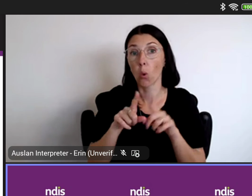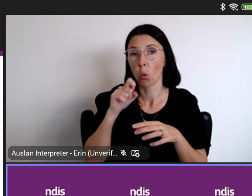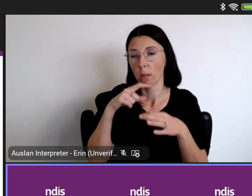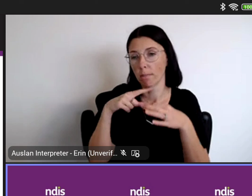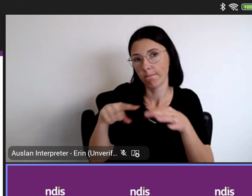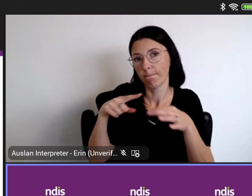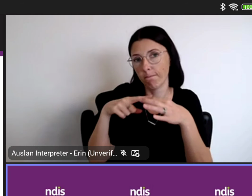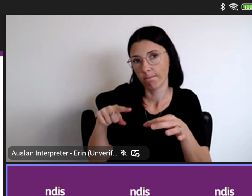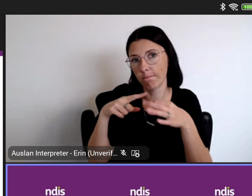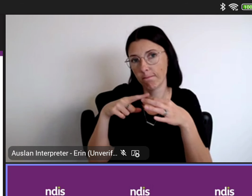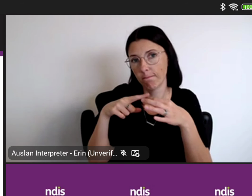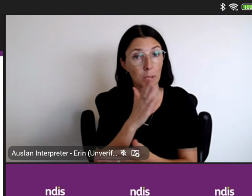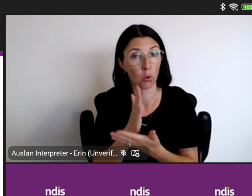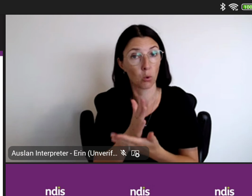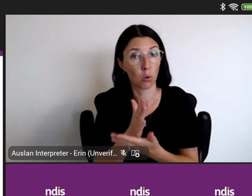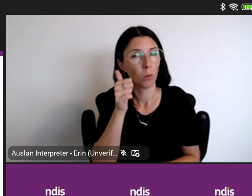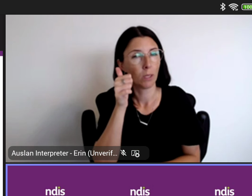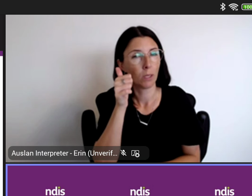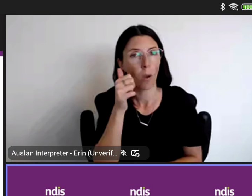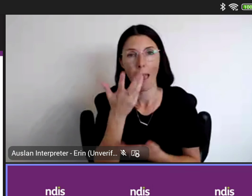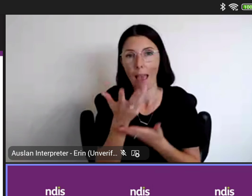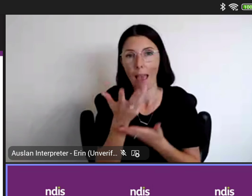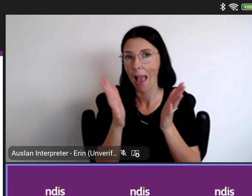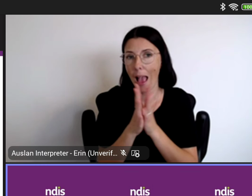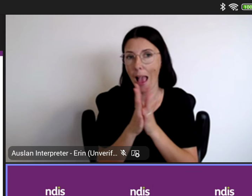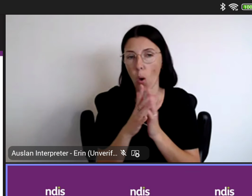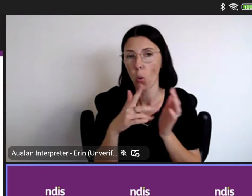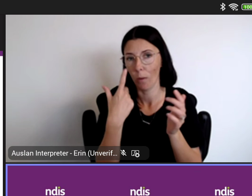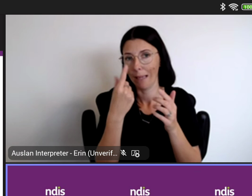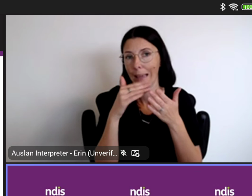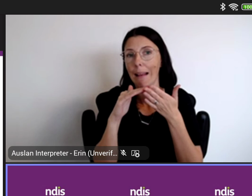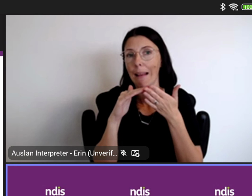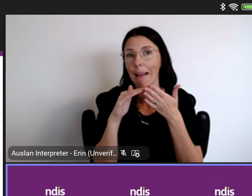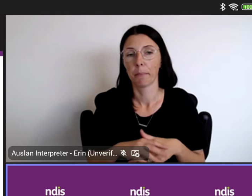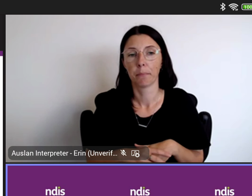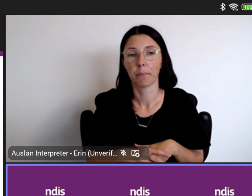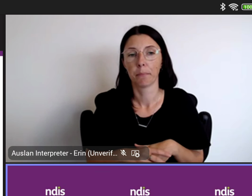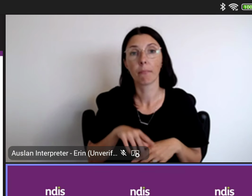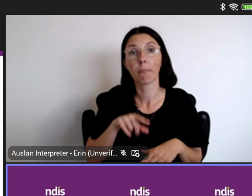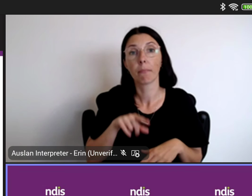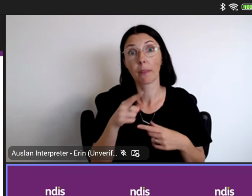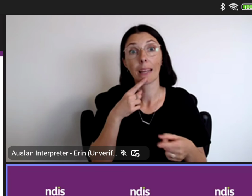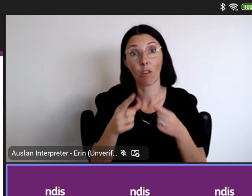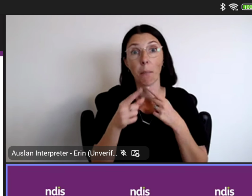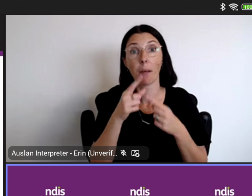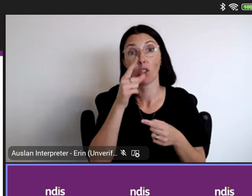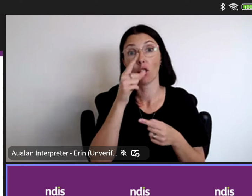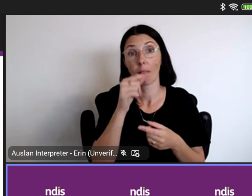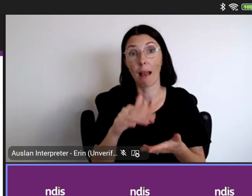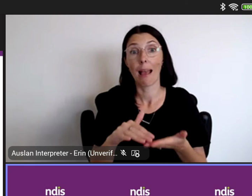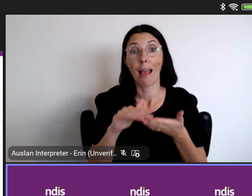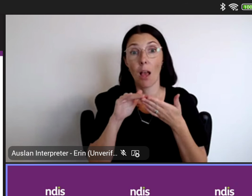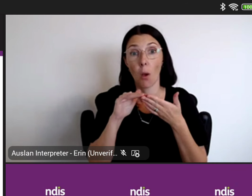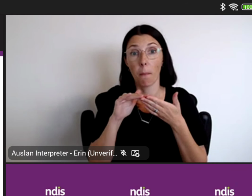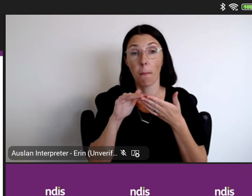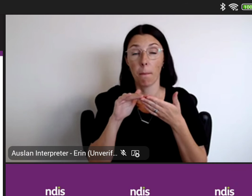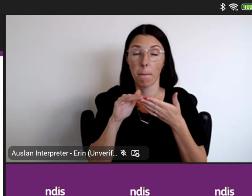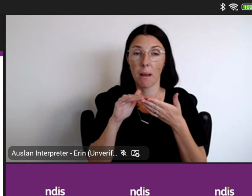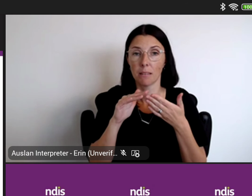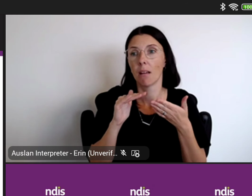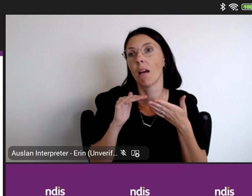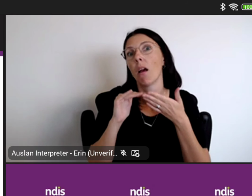sure we know all the ways we can help. We can use this information to help you make community connections if you want